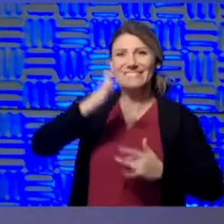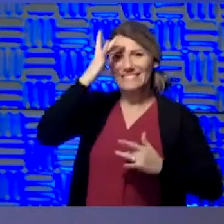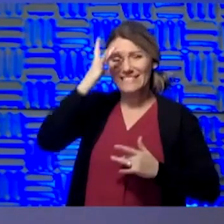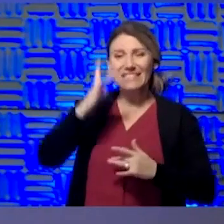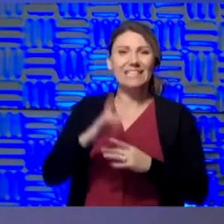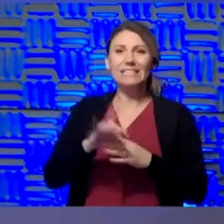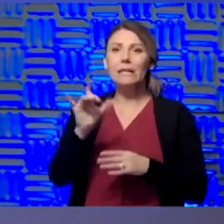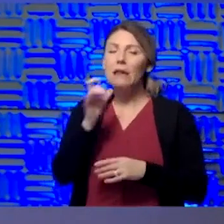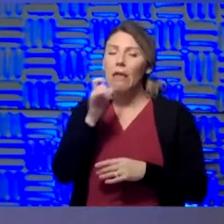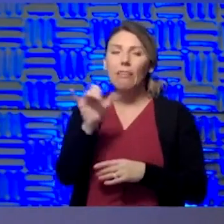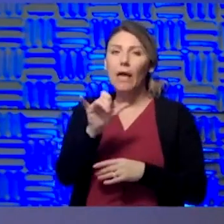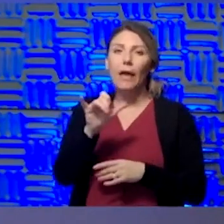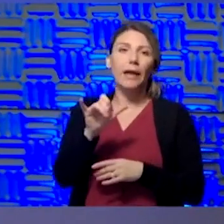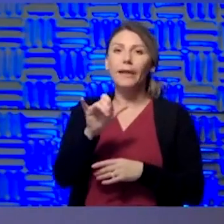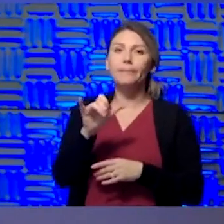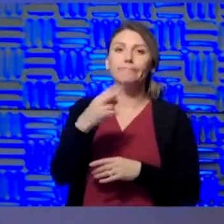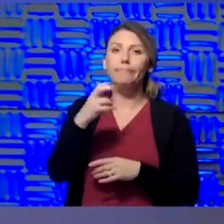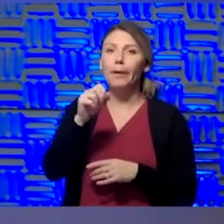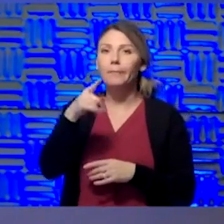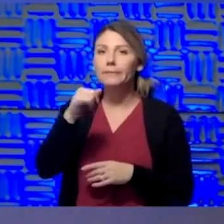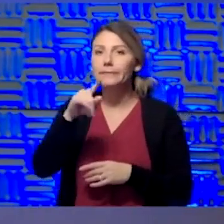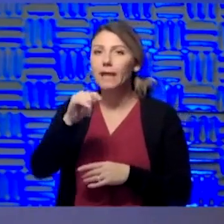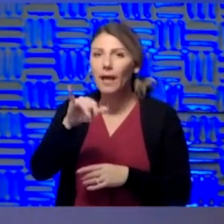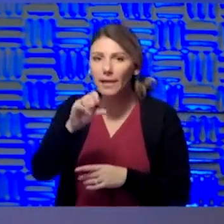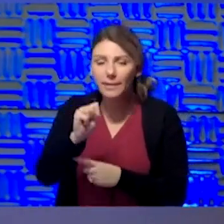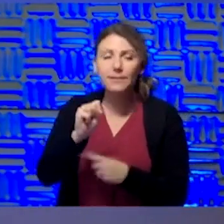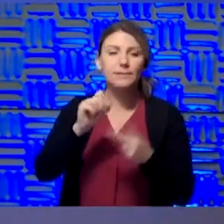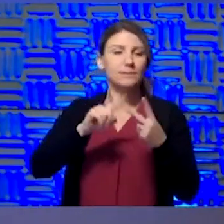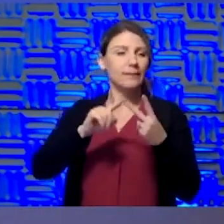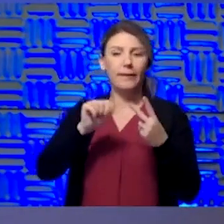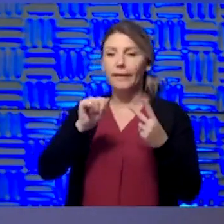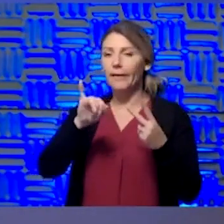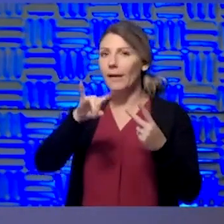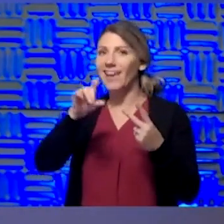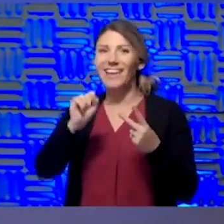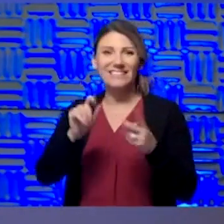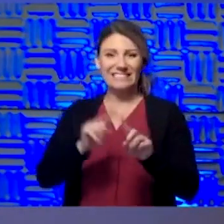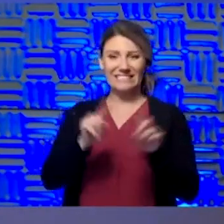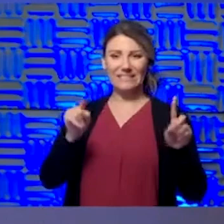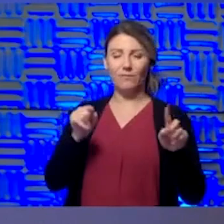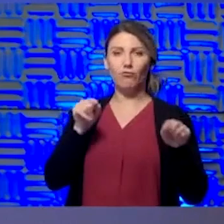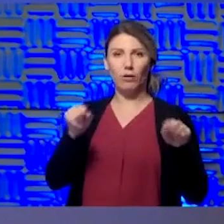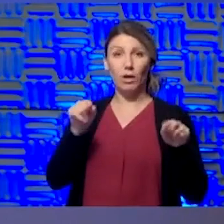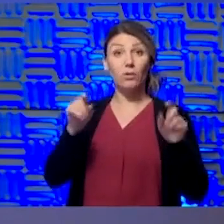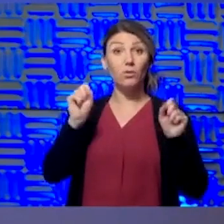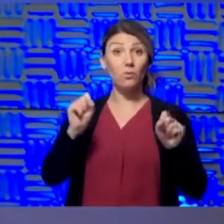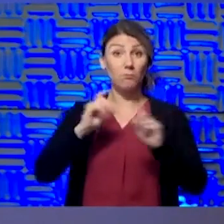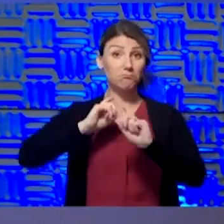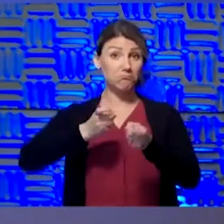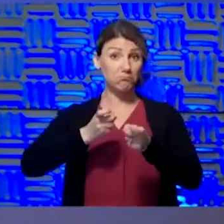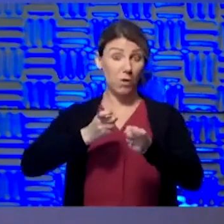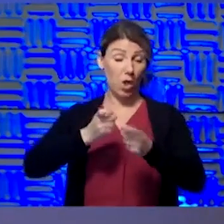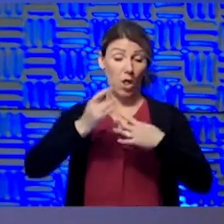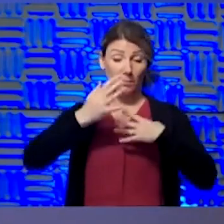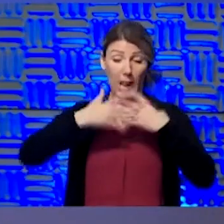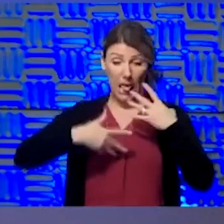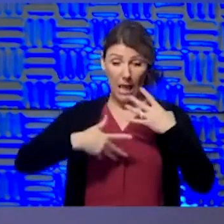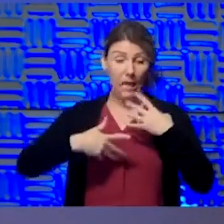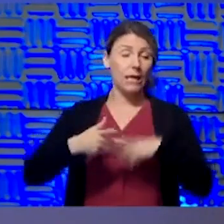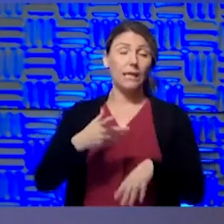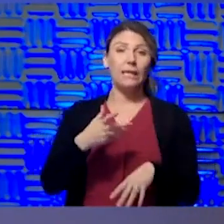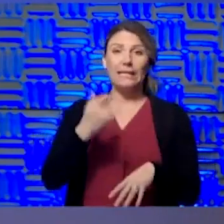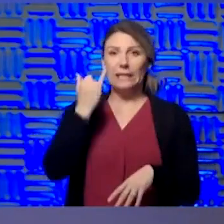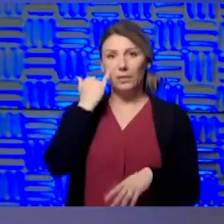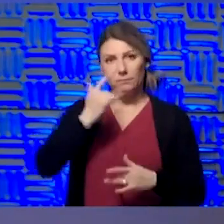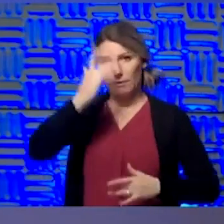we know it can transiently be in the blood. You can certainly still give blood if you're healthy. If you are ill, you are probably not going to be able to